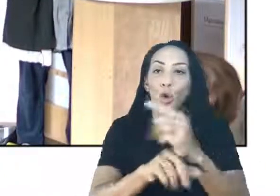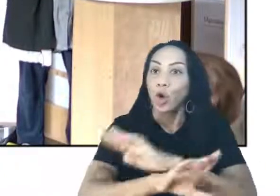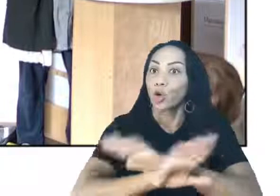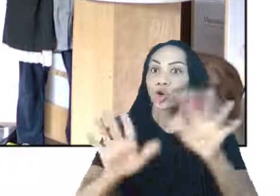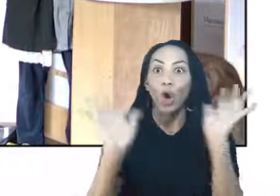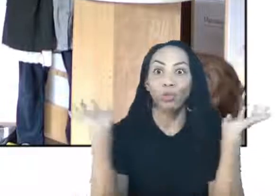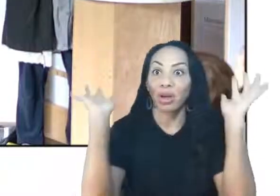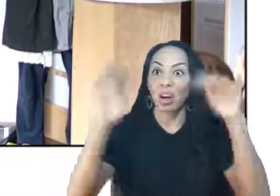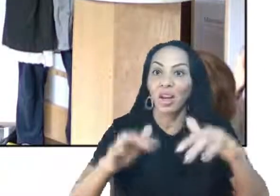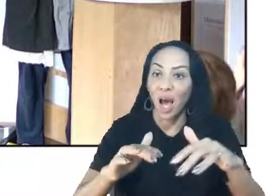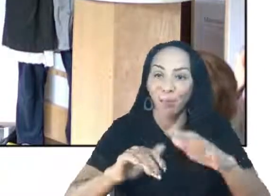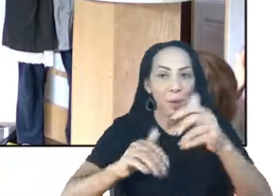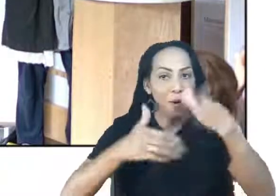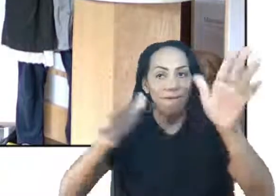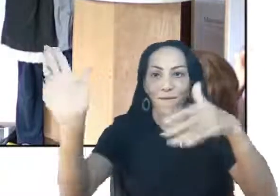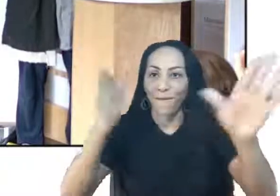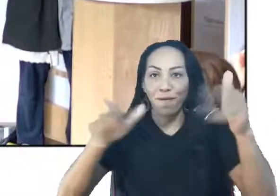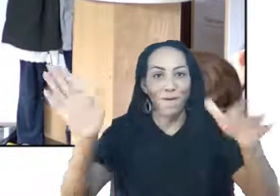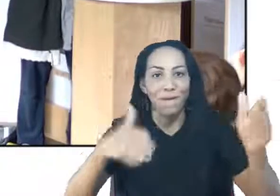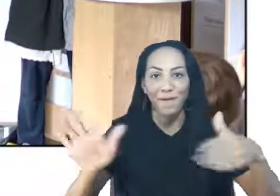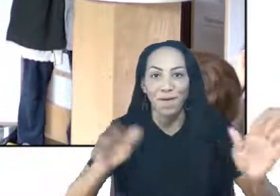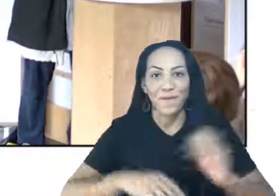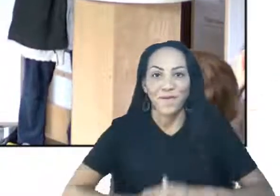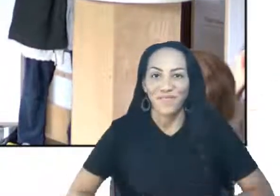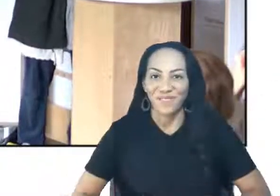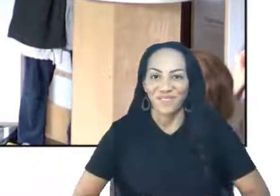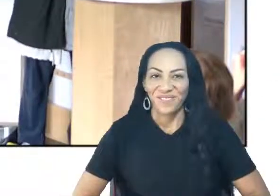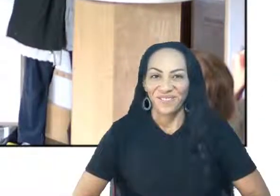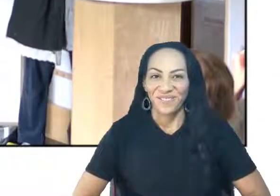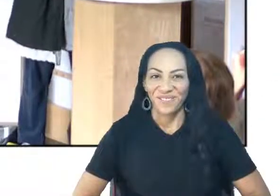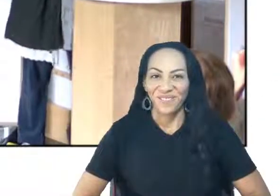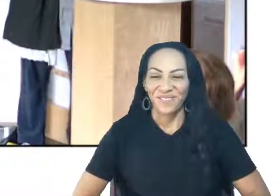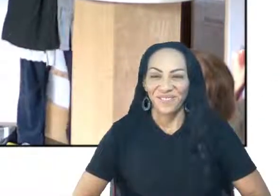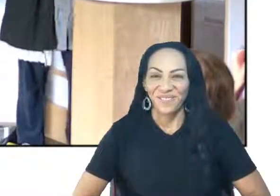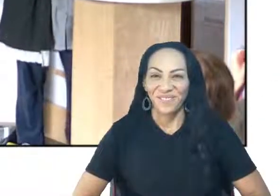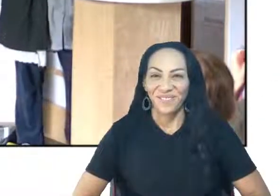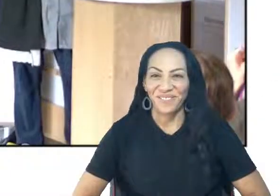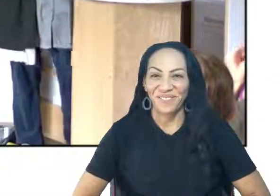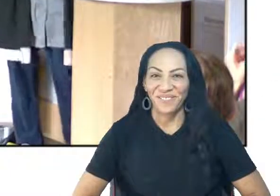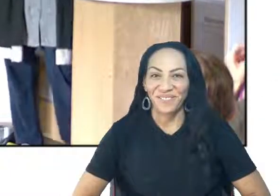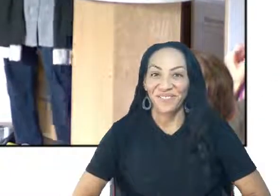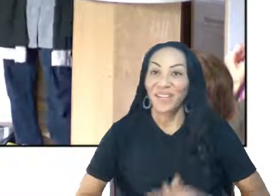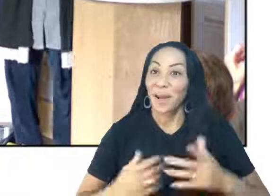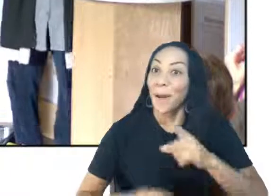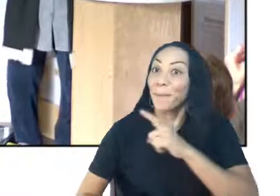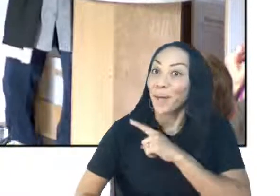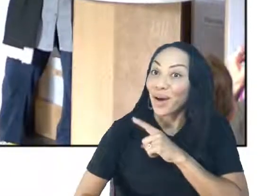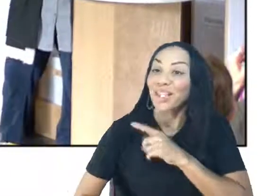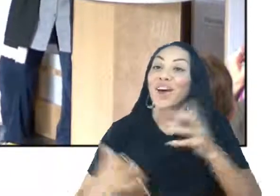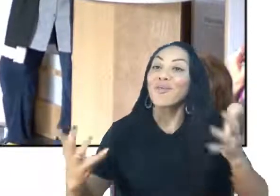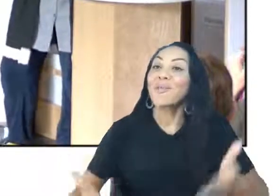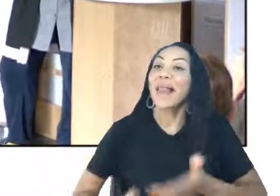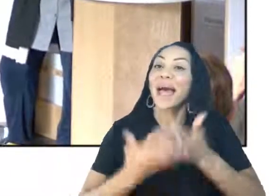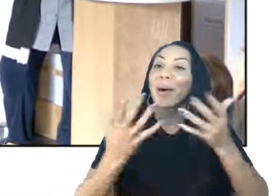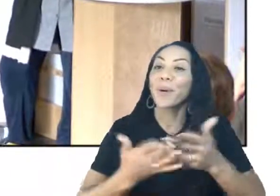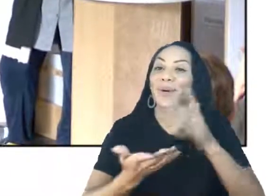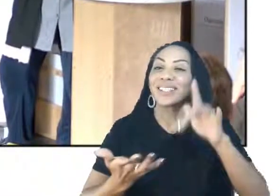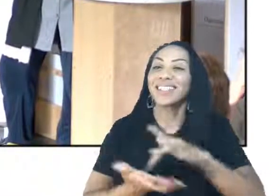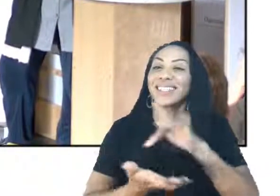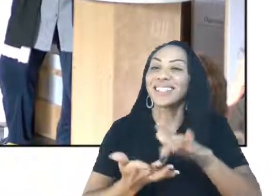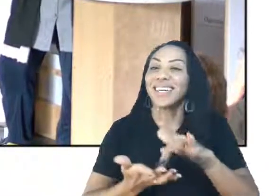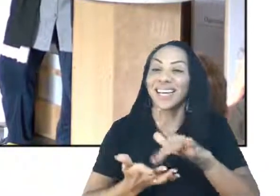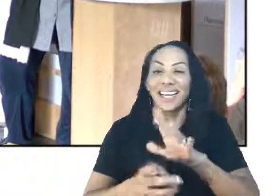away. Or Open Studio Friday next week. Because of Playable City, which is on all next week. 6 exciting